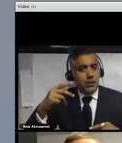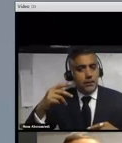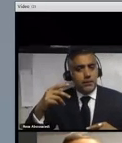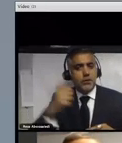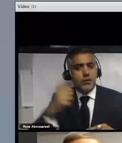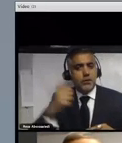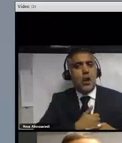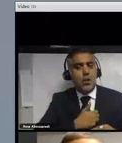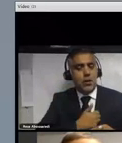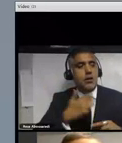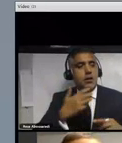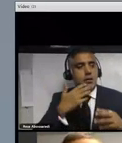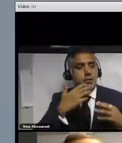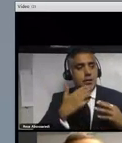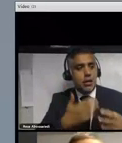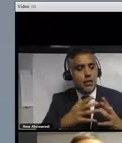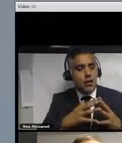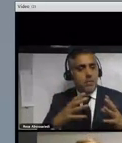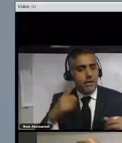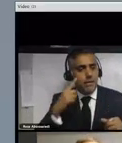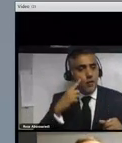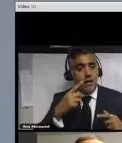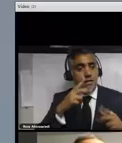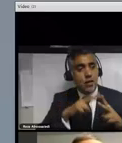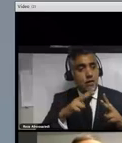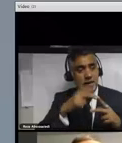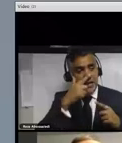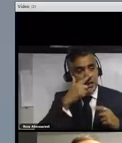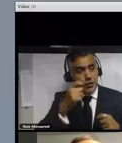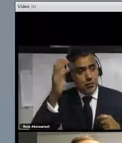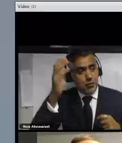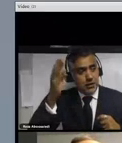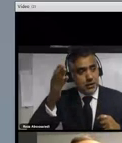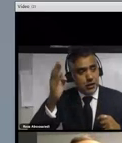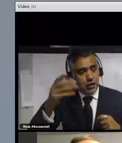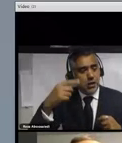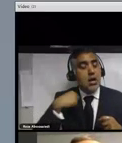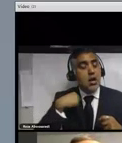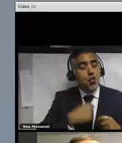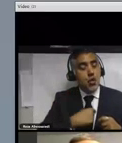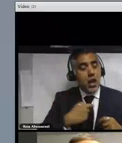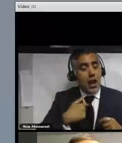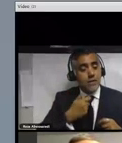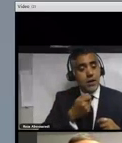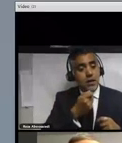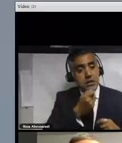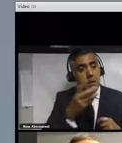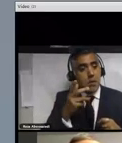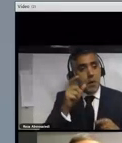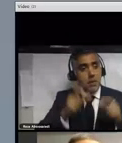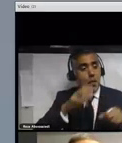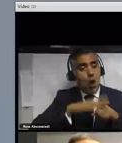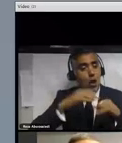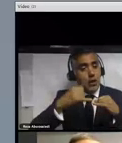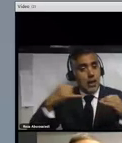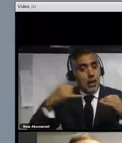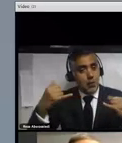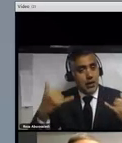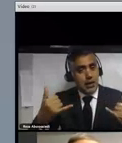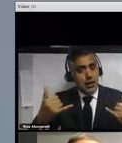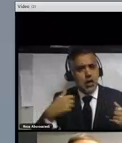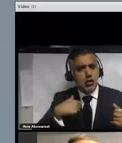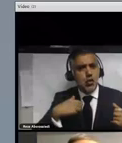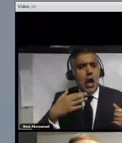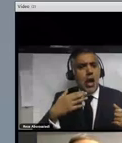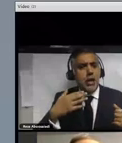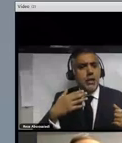said thank you very much for a very, very interesting presentation. And we have a number of people online, and so I've culled a couple